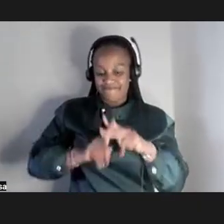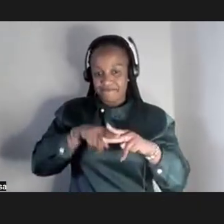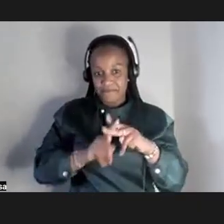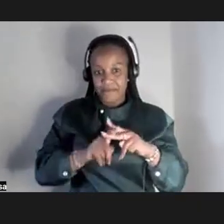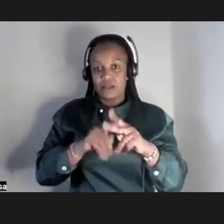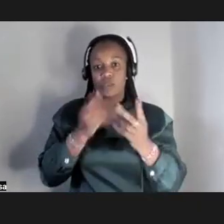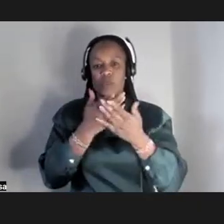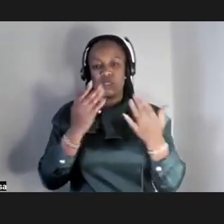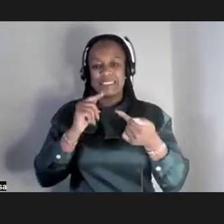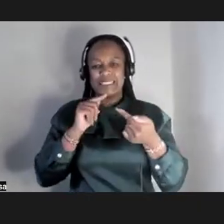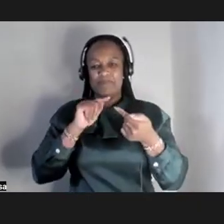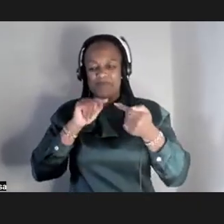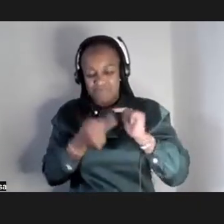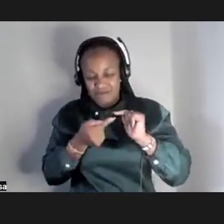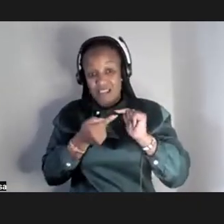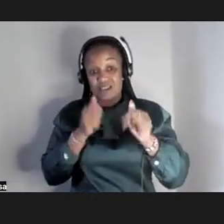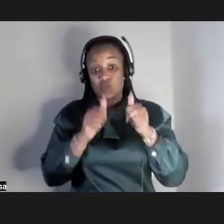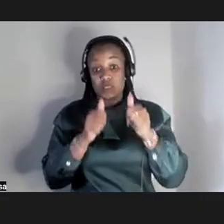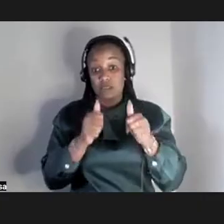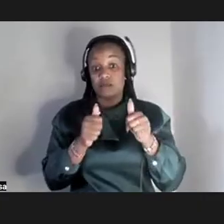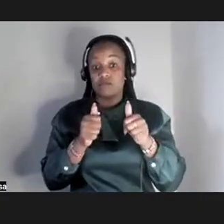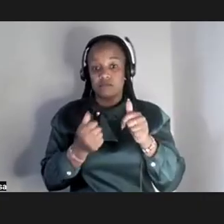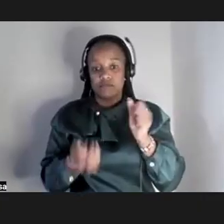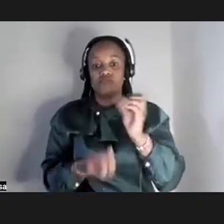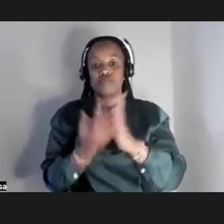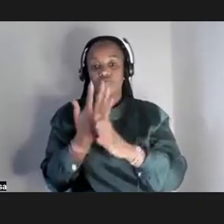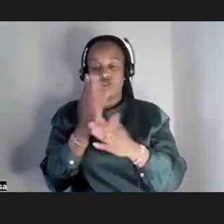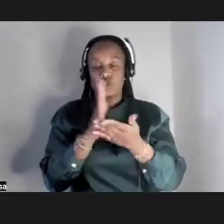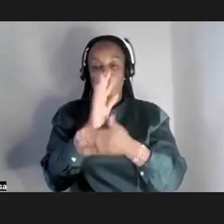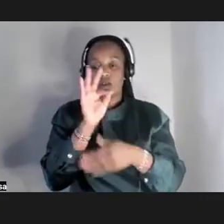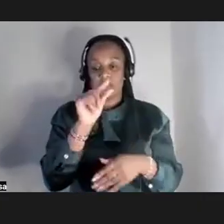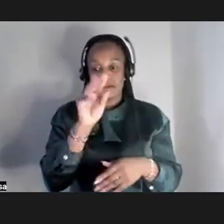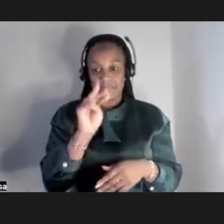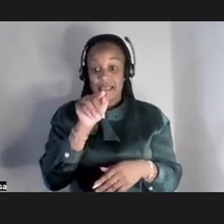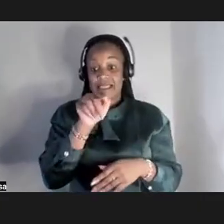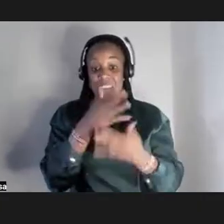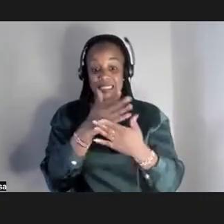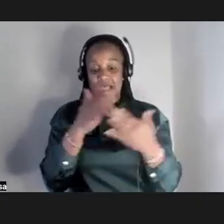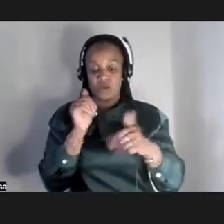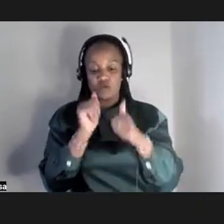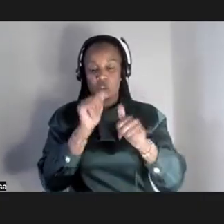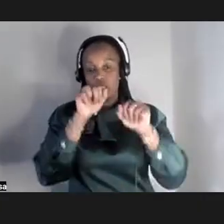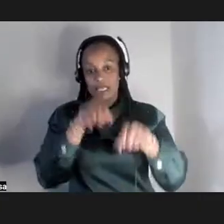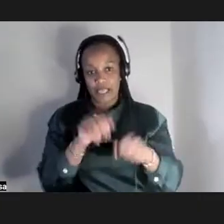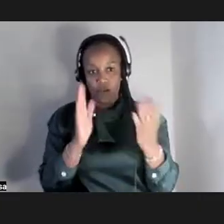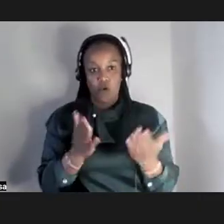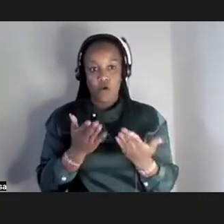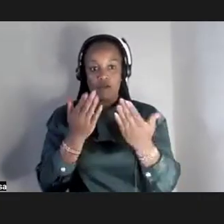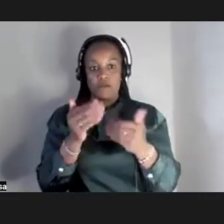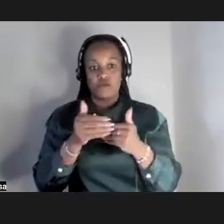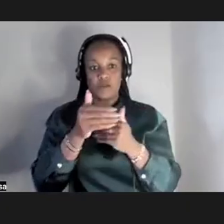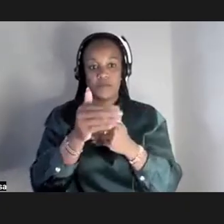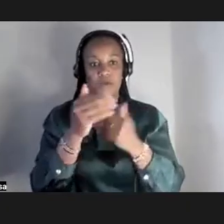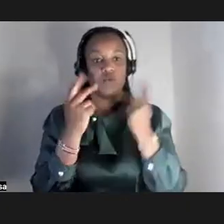that is something that we are thinking that we can be able to offer moving forward with the collaboration of the stakeholders. So we have not seen